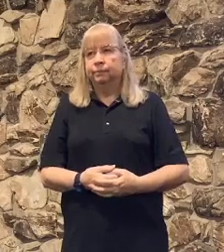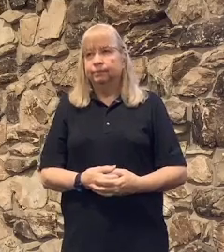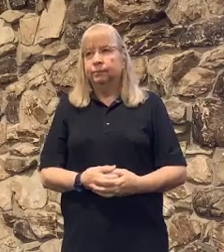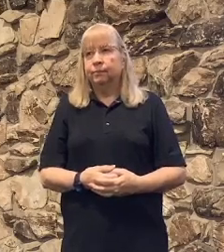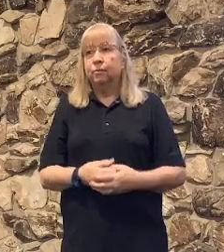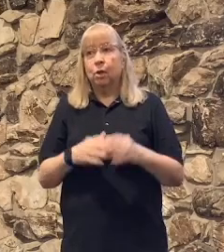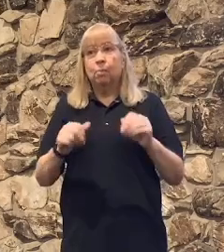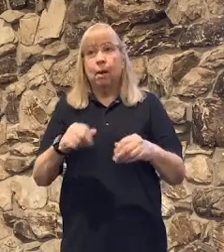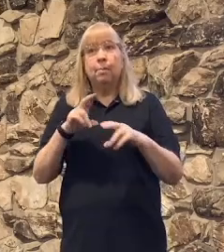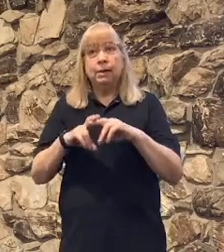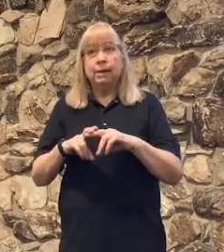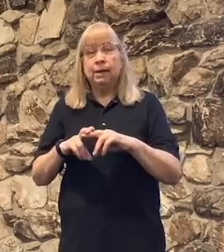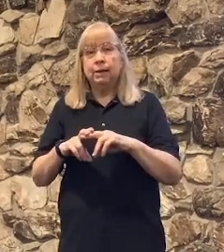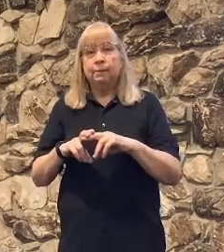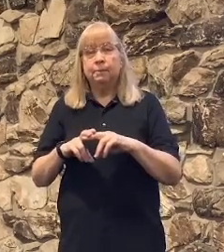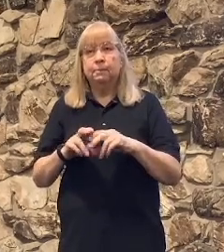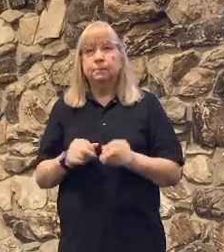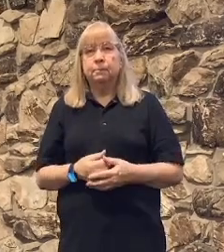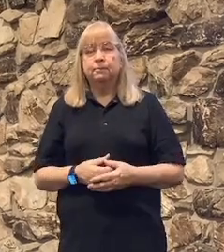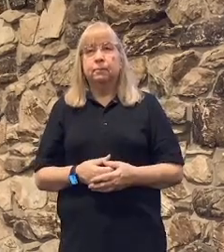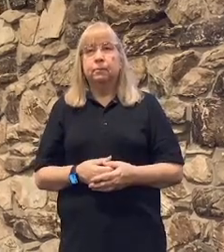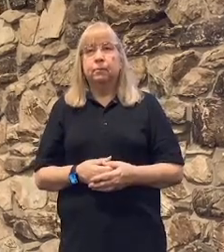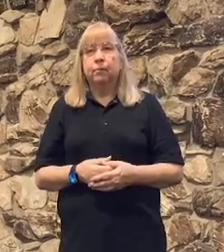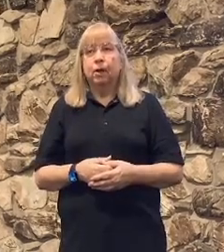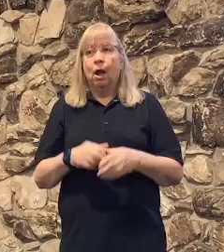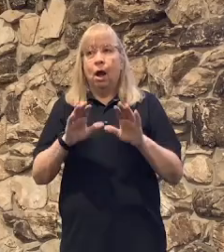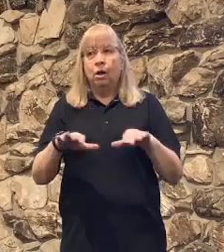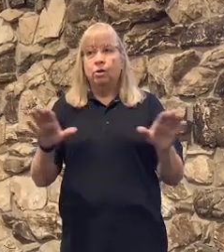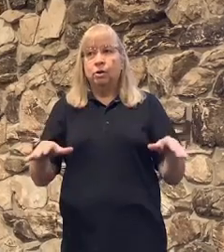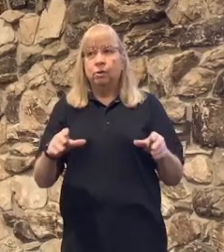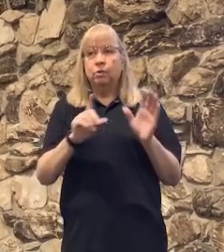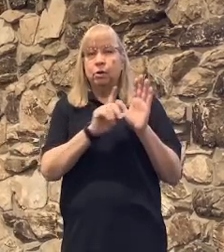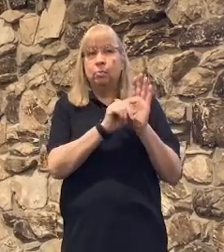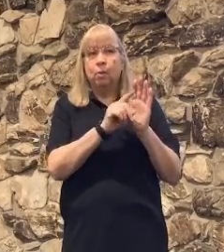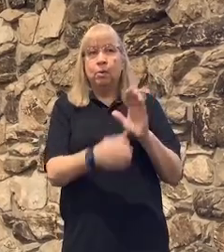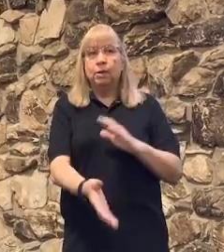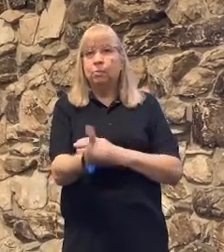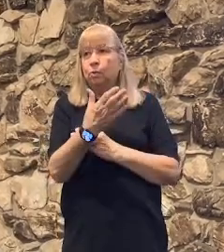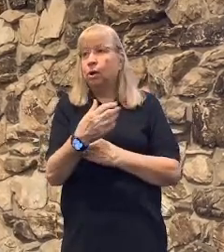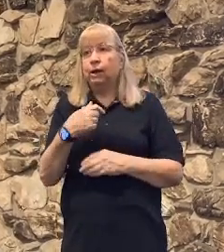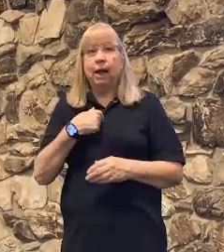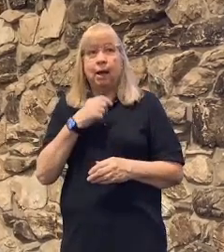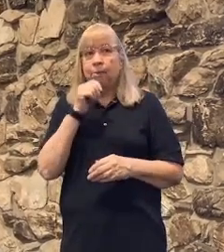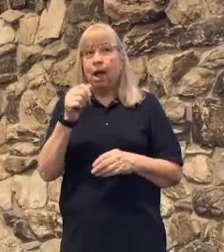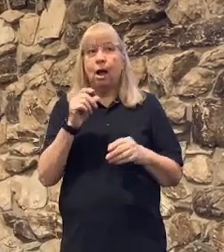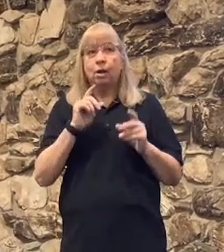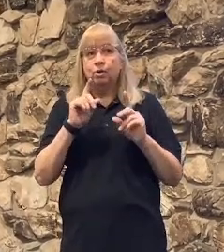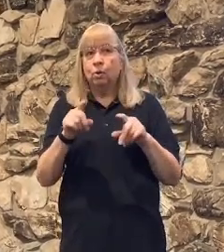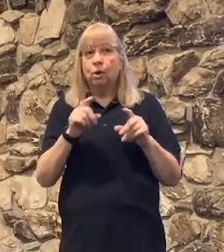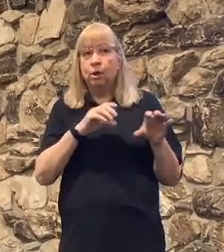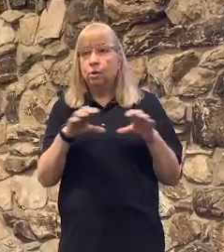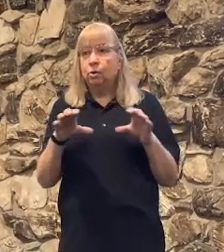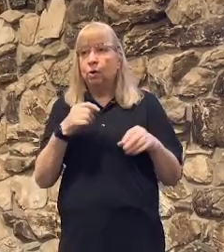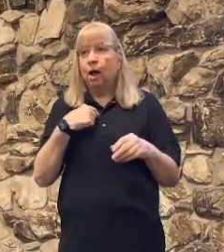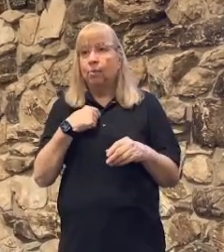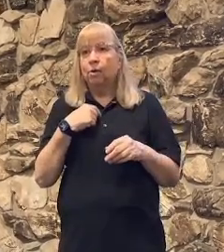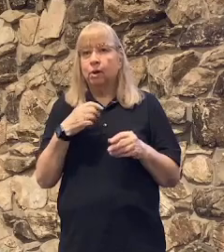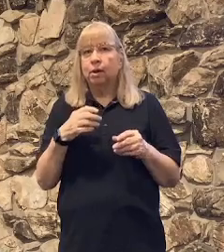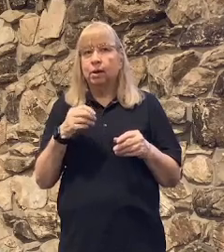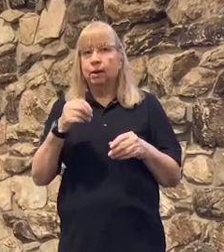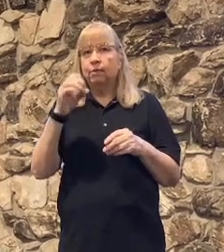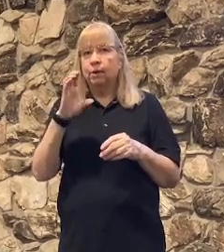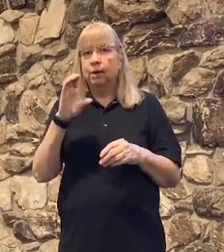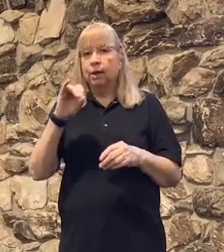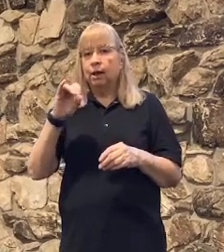You may be seated. Our children's moment this morning, I am not going to do. I am going to turn it over to